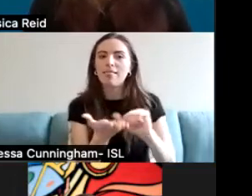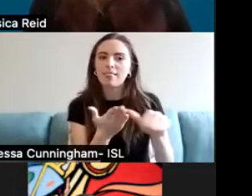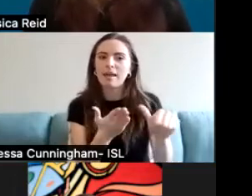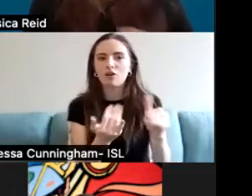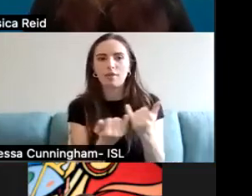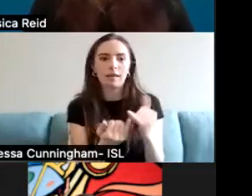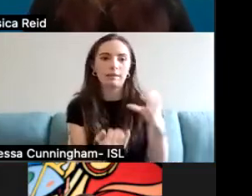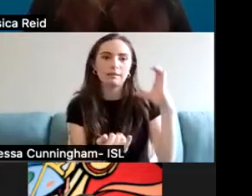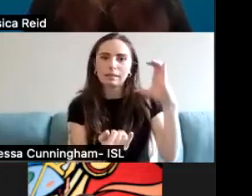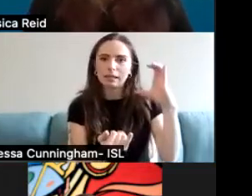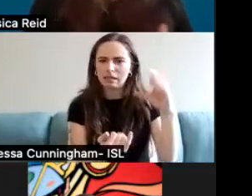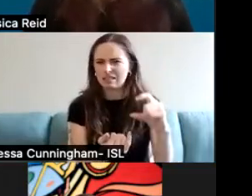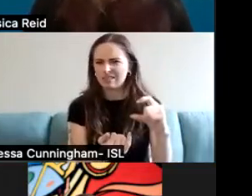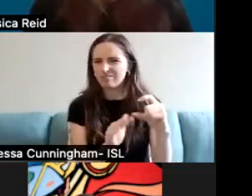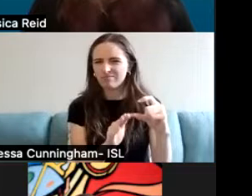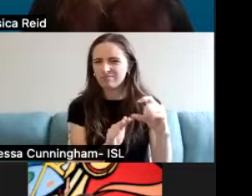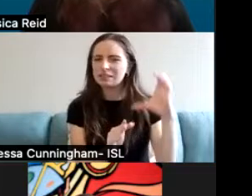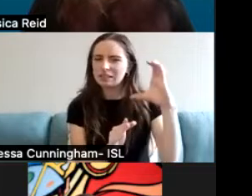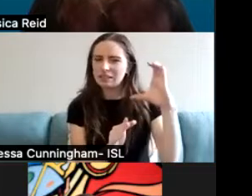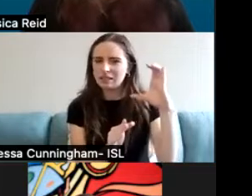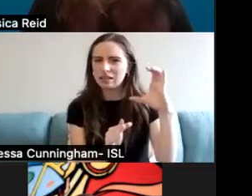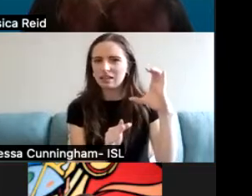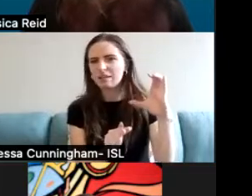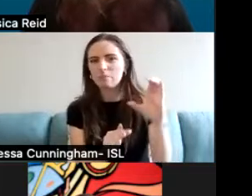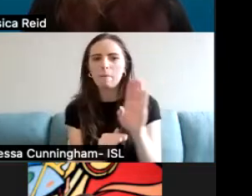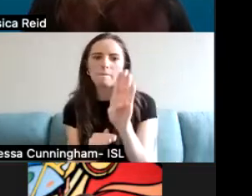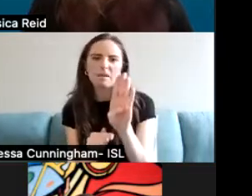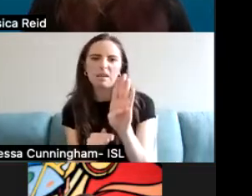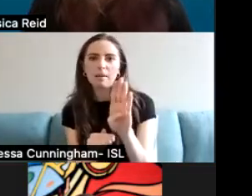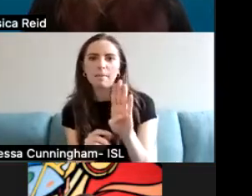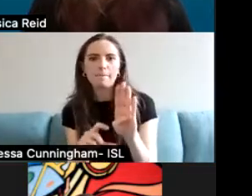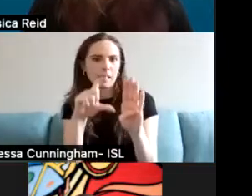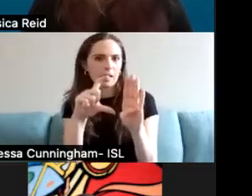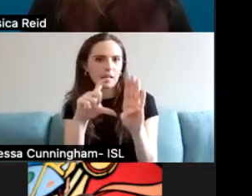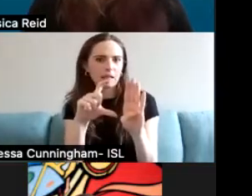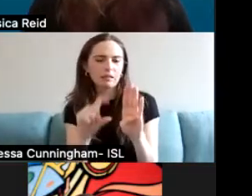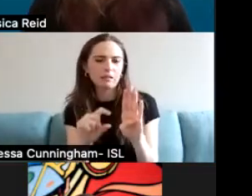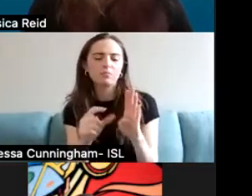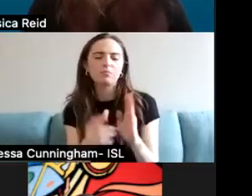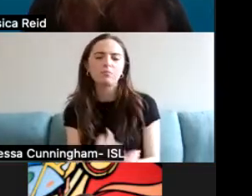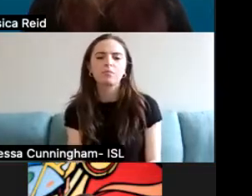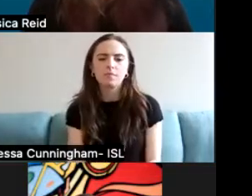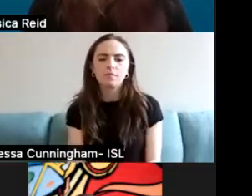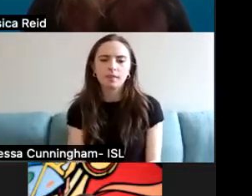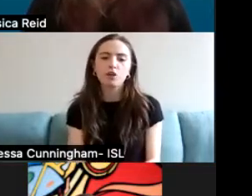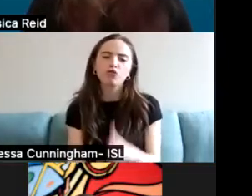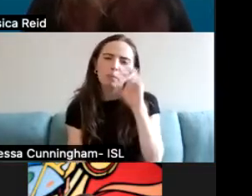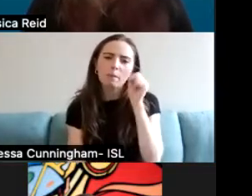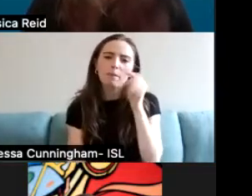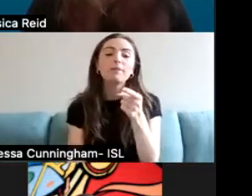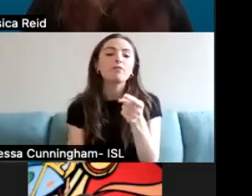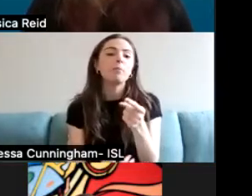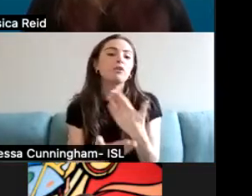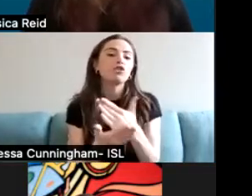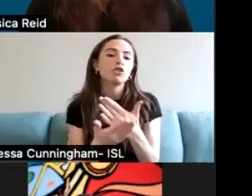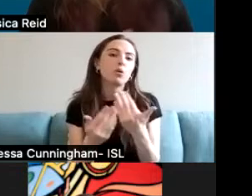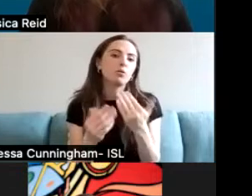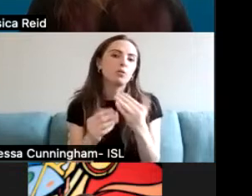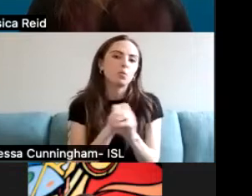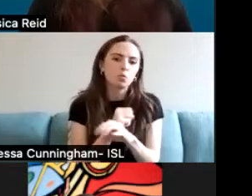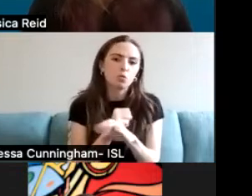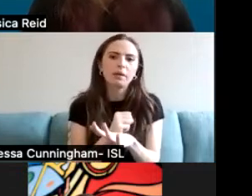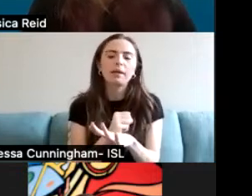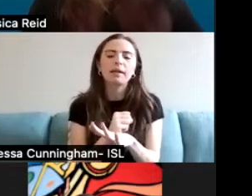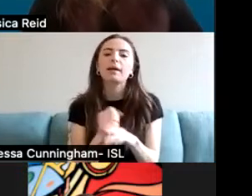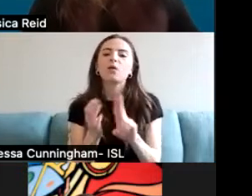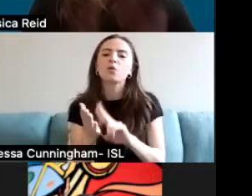and remember that one whenever you're working on something for social sharing. And